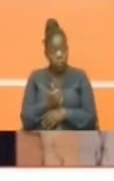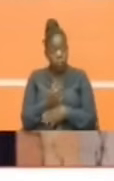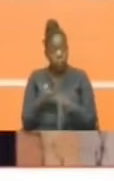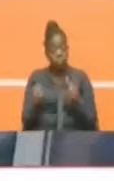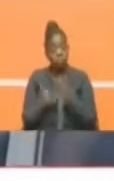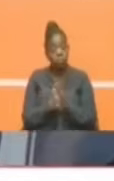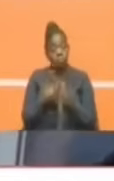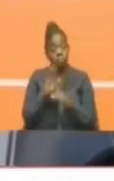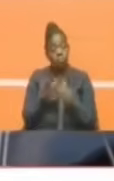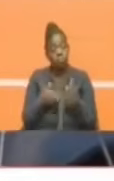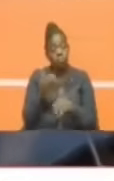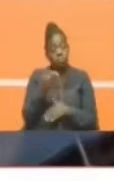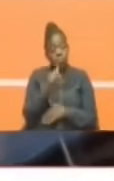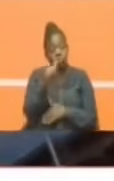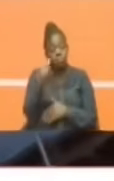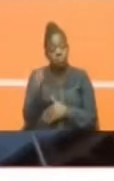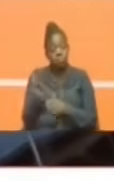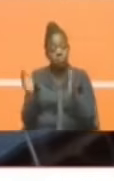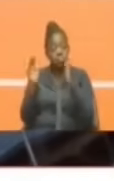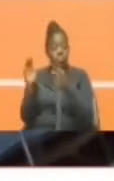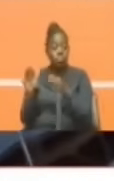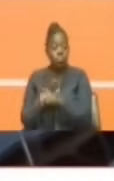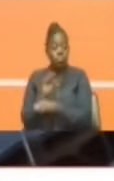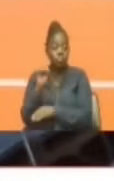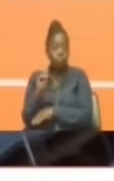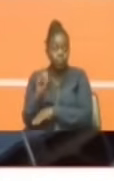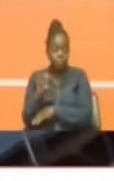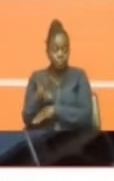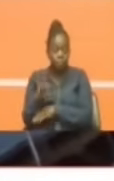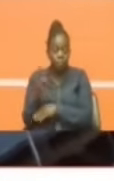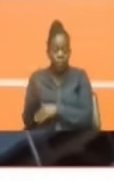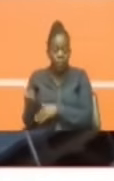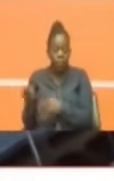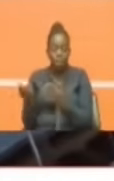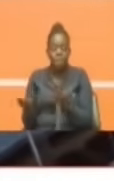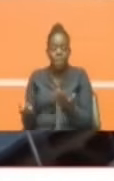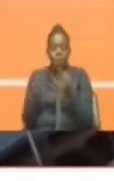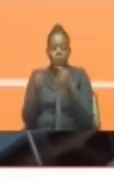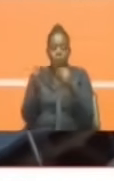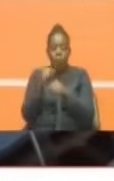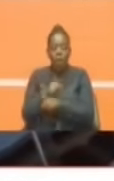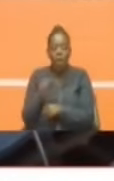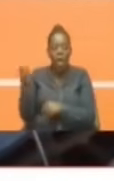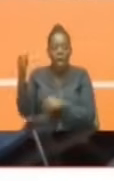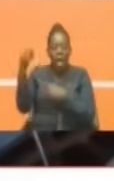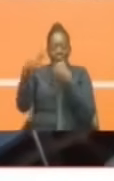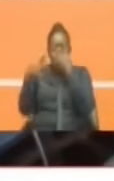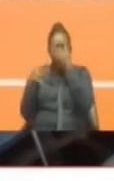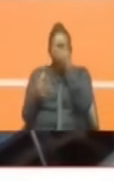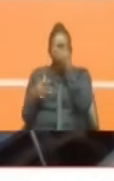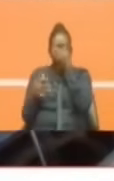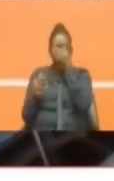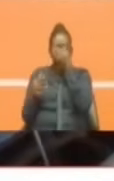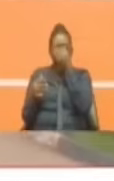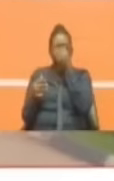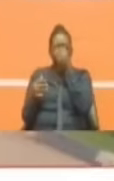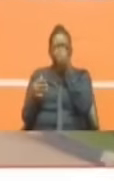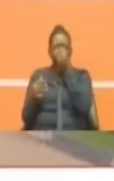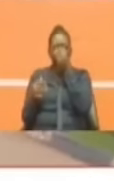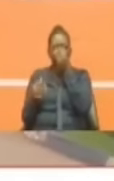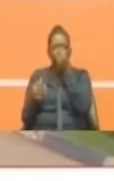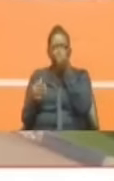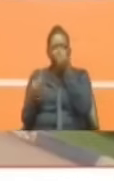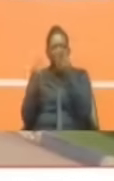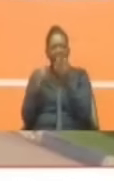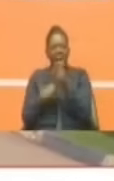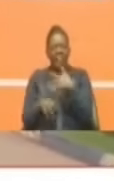obujulizi bwonna bwaliwo mbalabaliza bukedde TV esalongo jesu kibeerwo mbuga omutandisi w'amasomero ga secondary and vocational bulinga